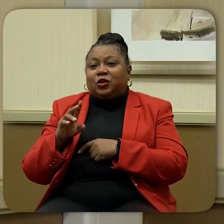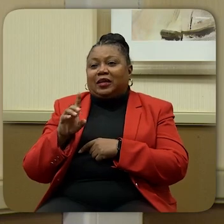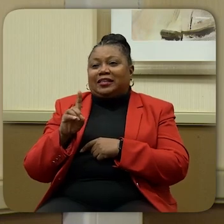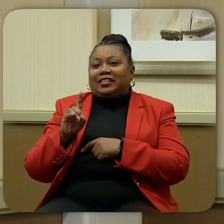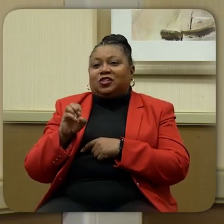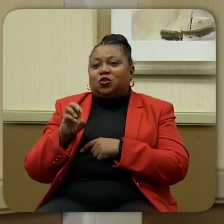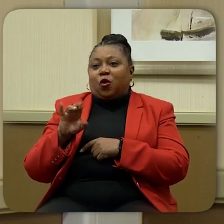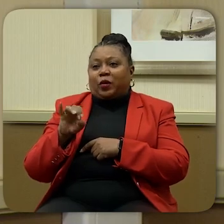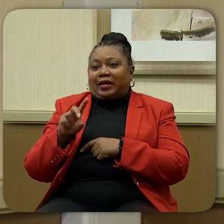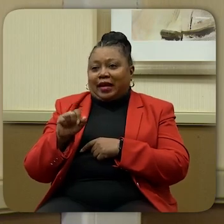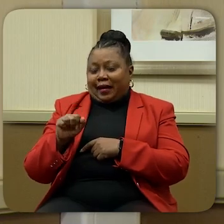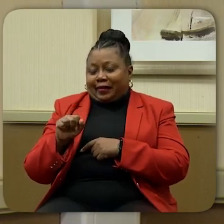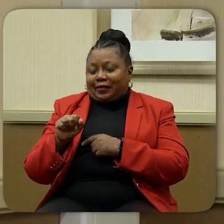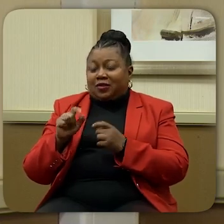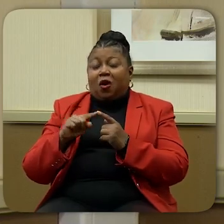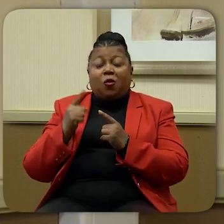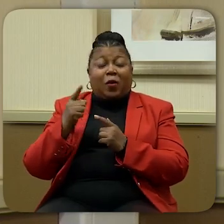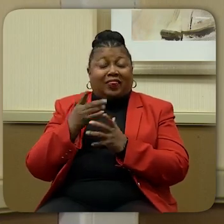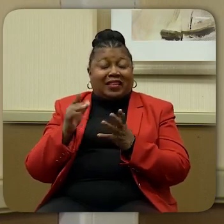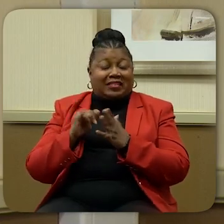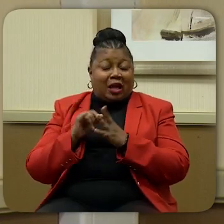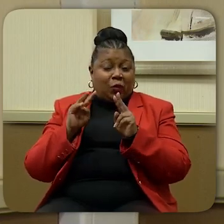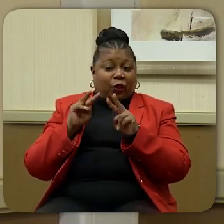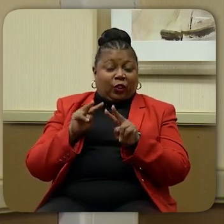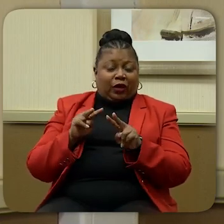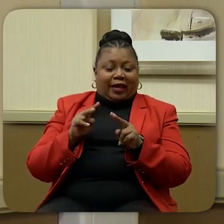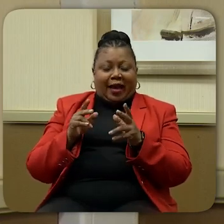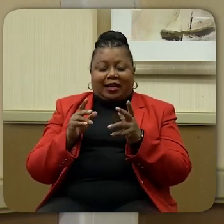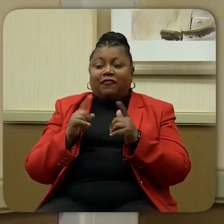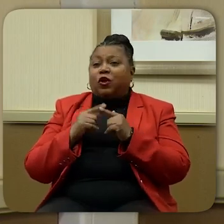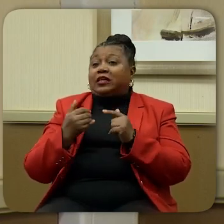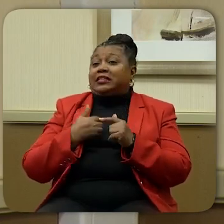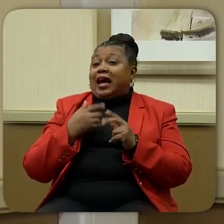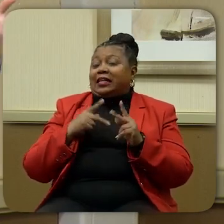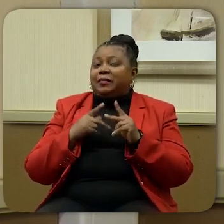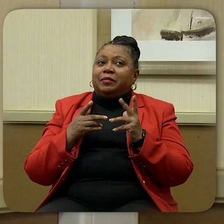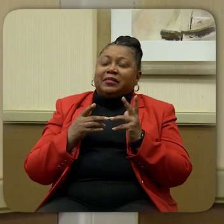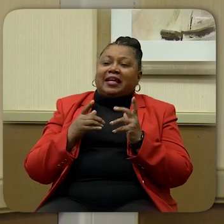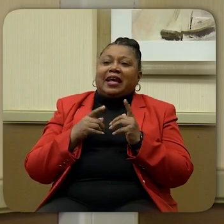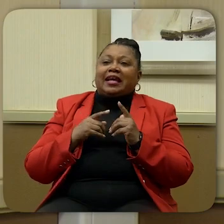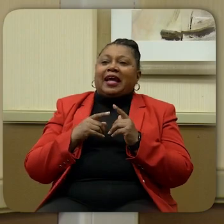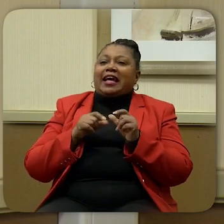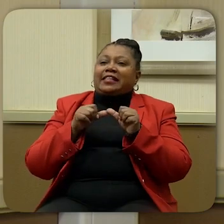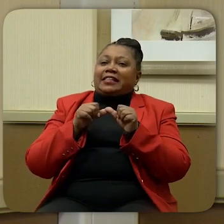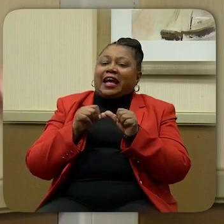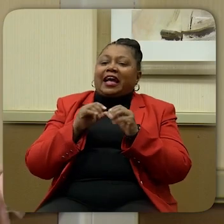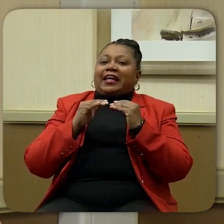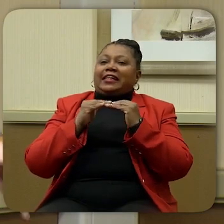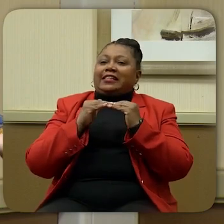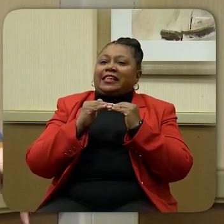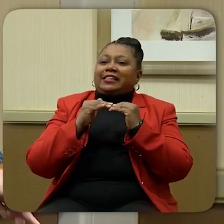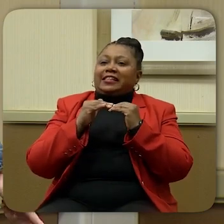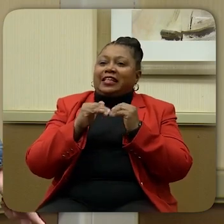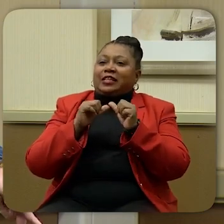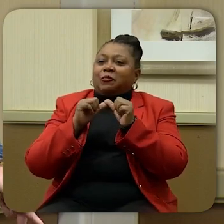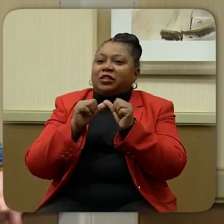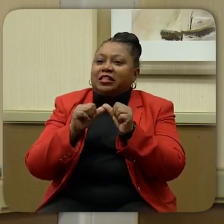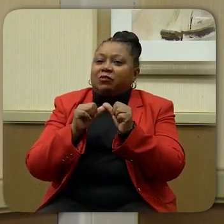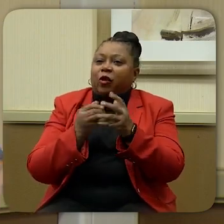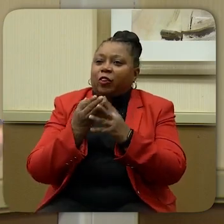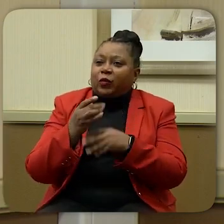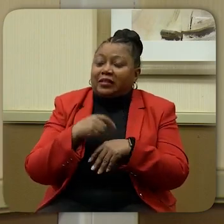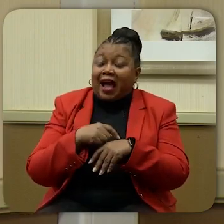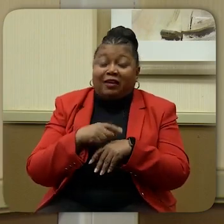dysphoria. Or one of the things that we look at is for young people is insistence, consistence, and persistence across